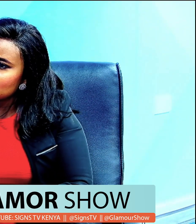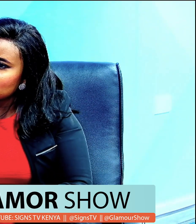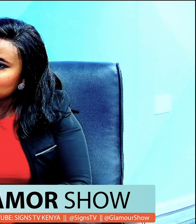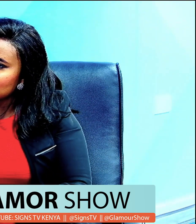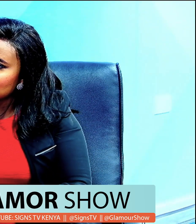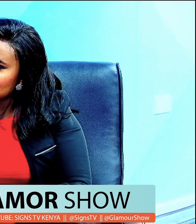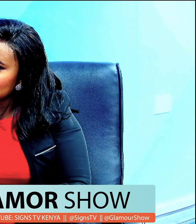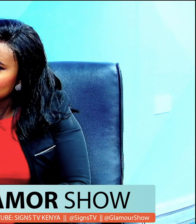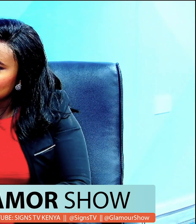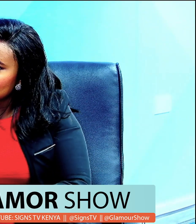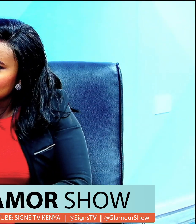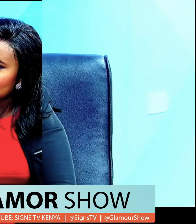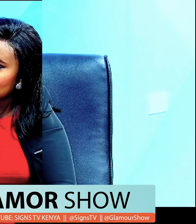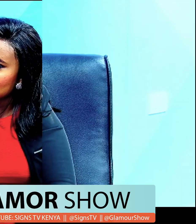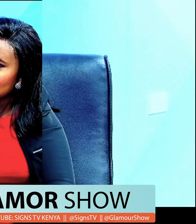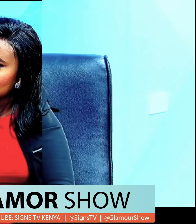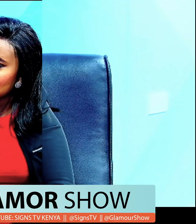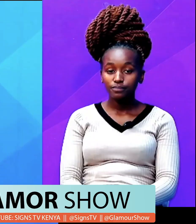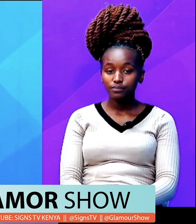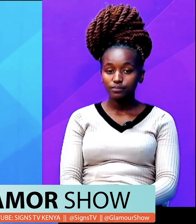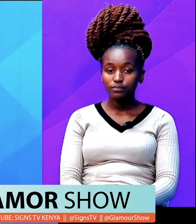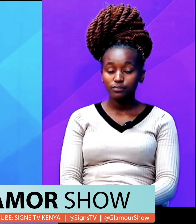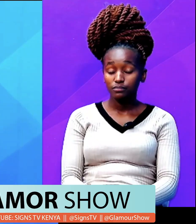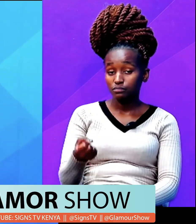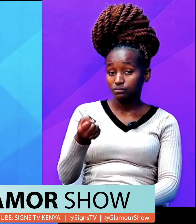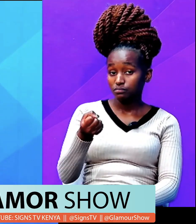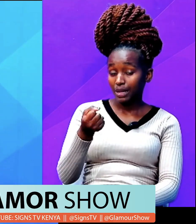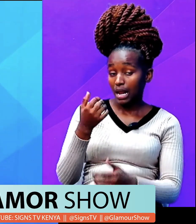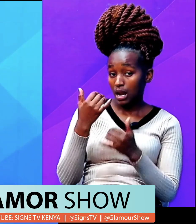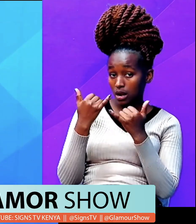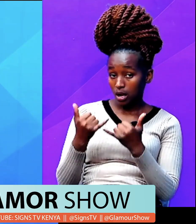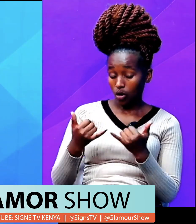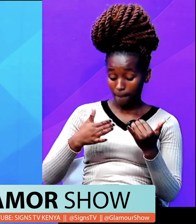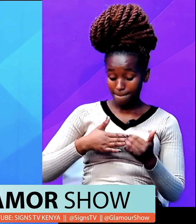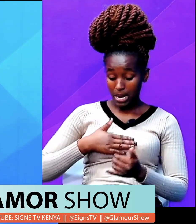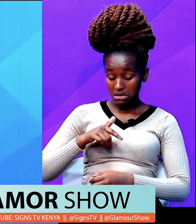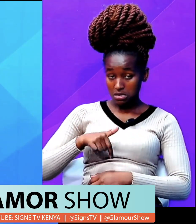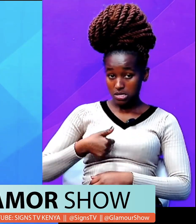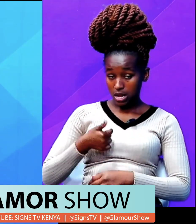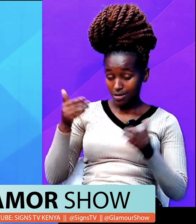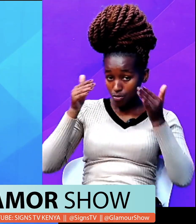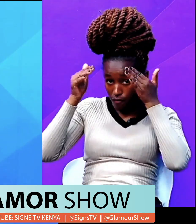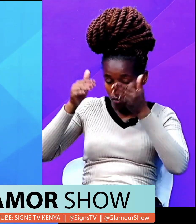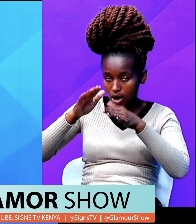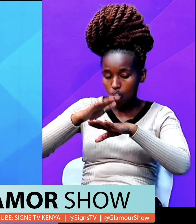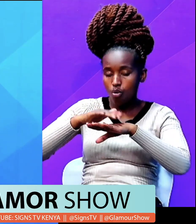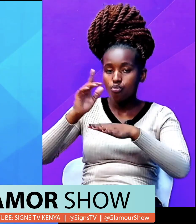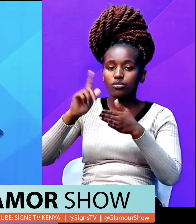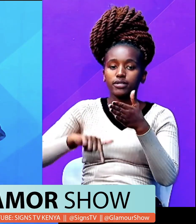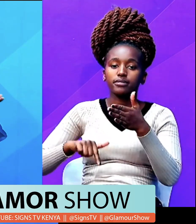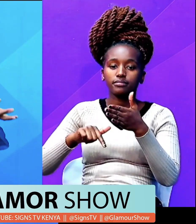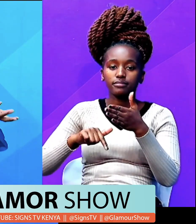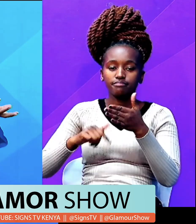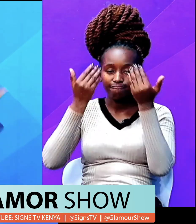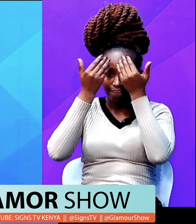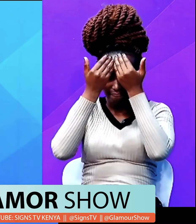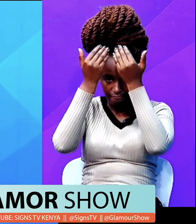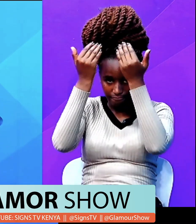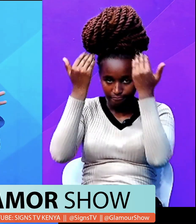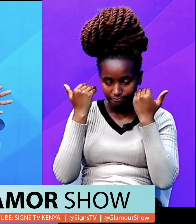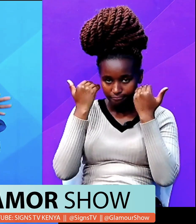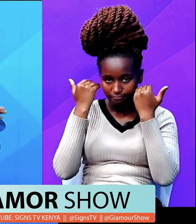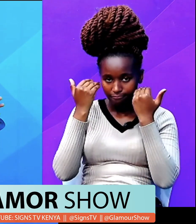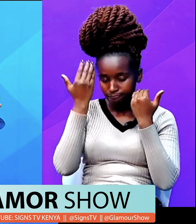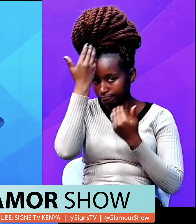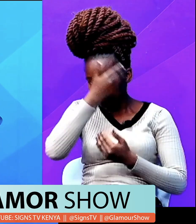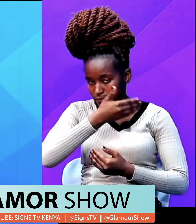wigs yourself? So for now, I'm just focused on doing the wigs